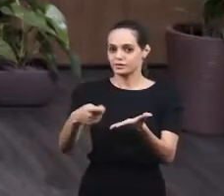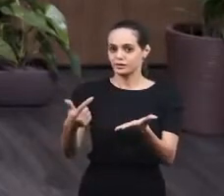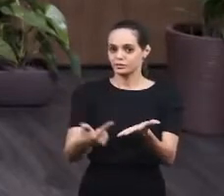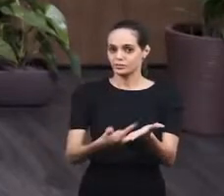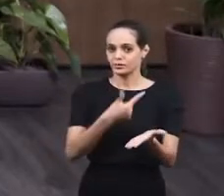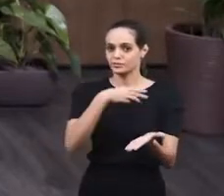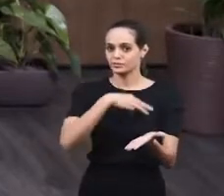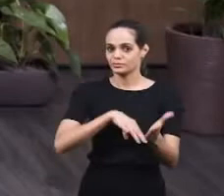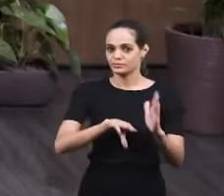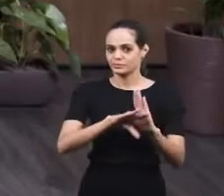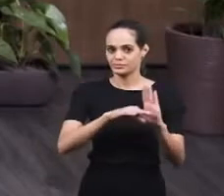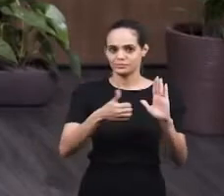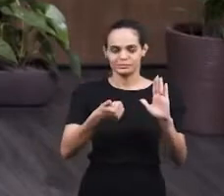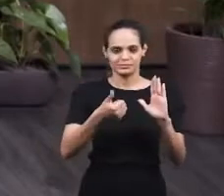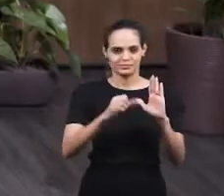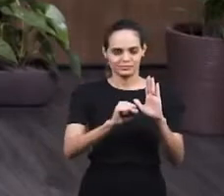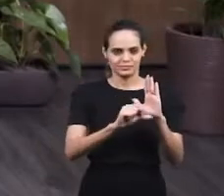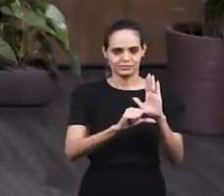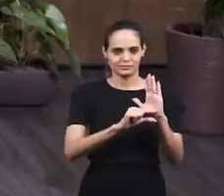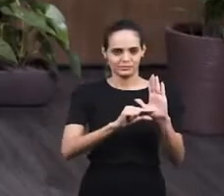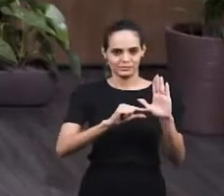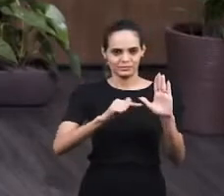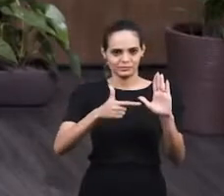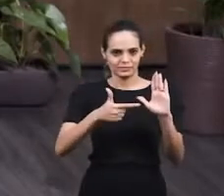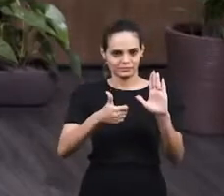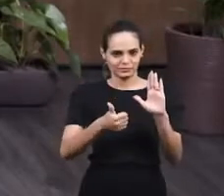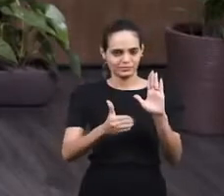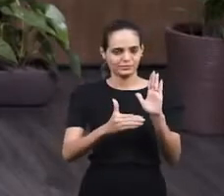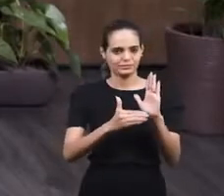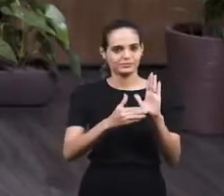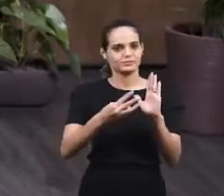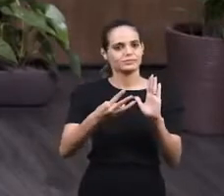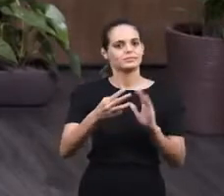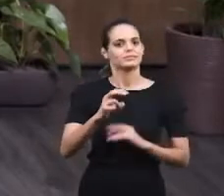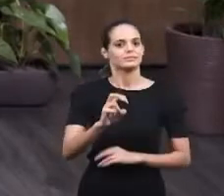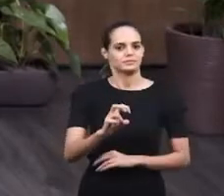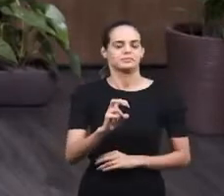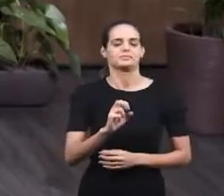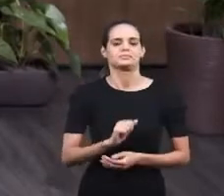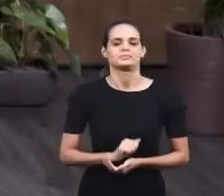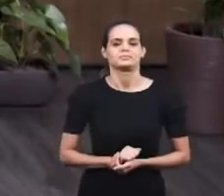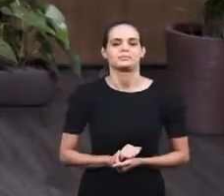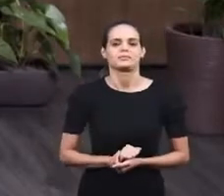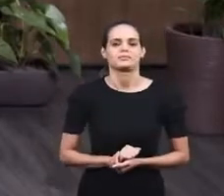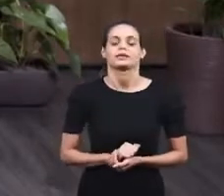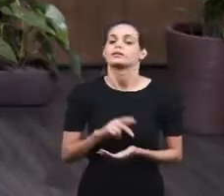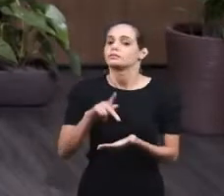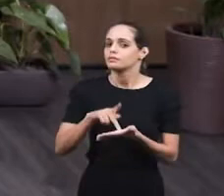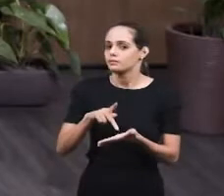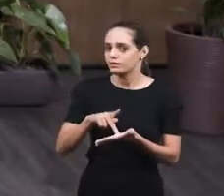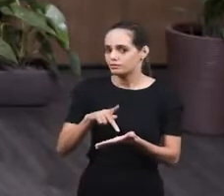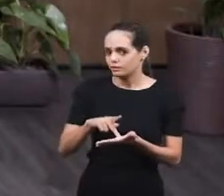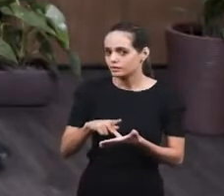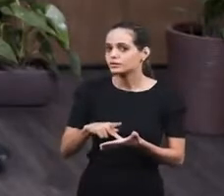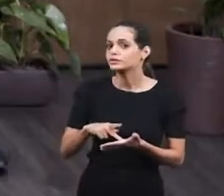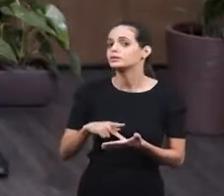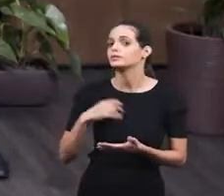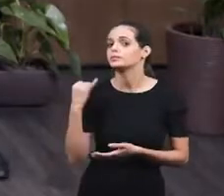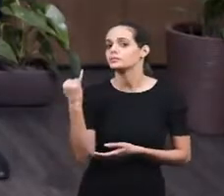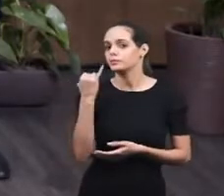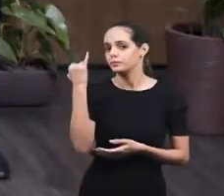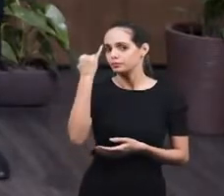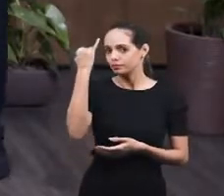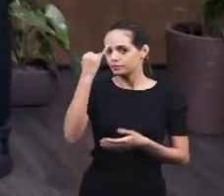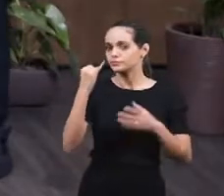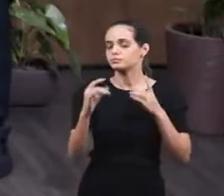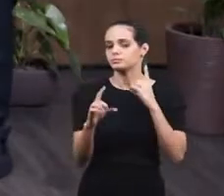his disciples, registered in Matthew chapter 18, from verse 21 through 35. And